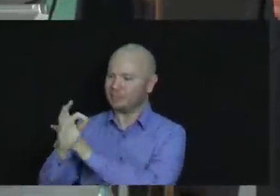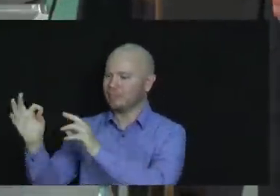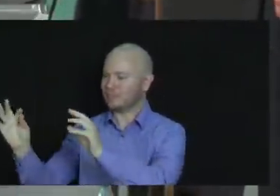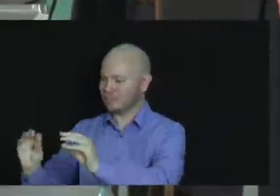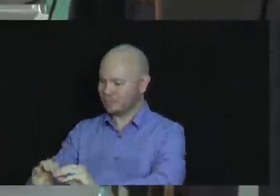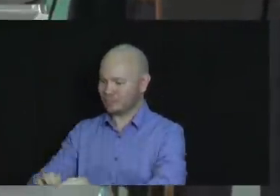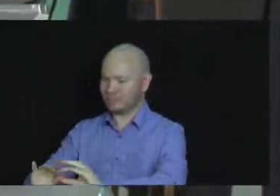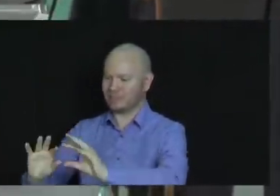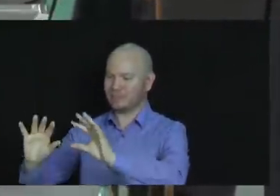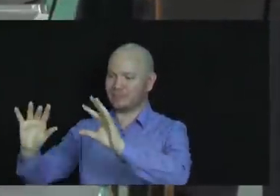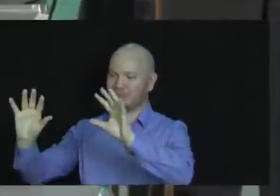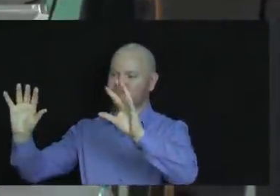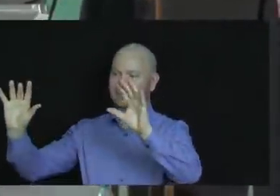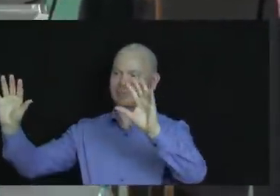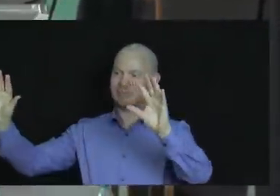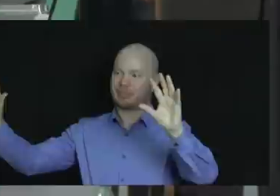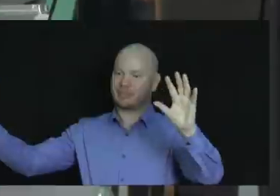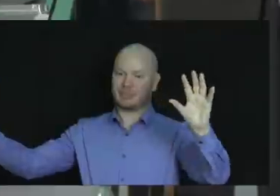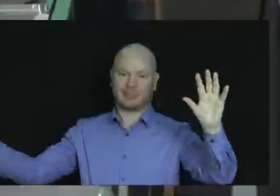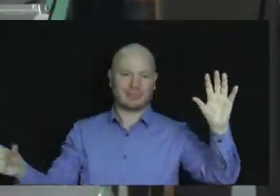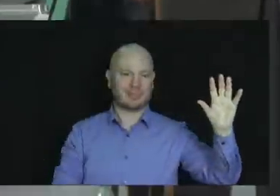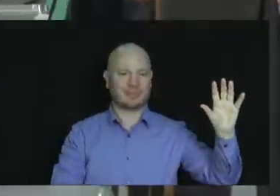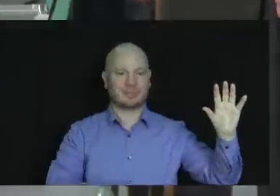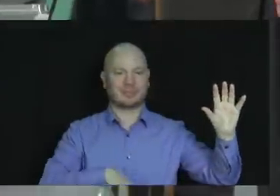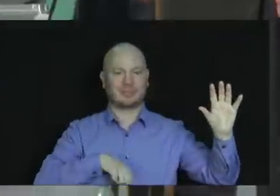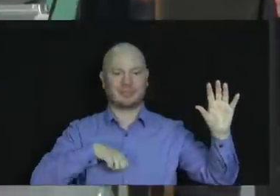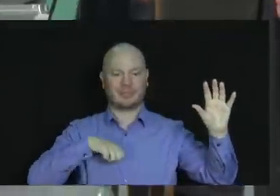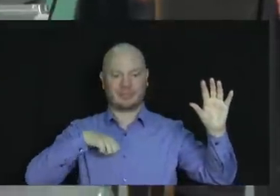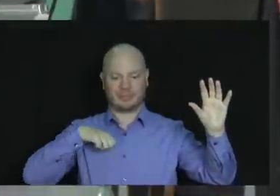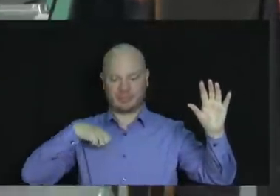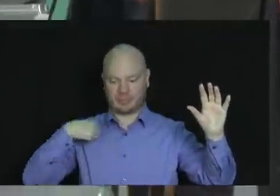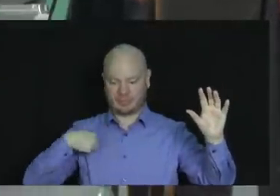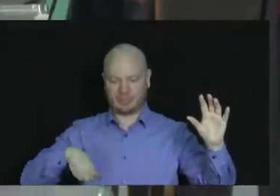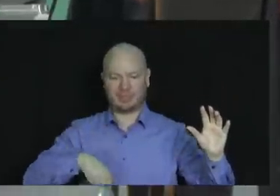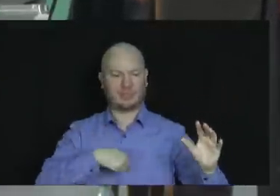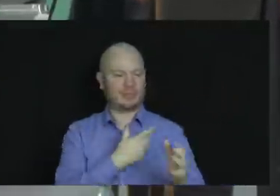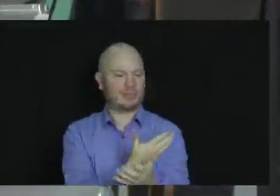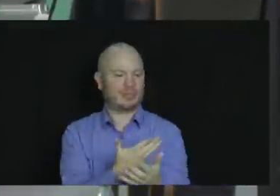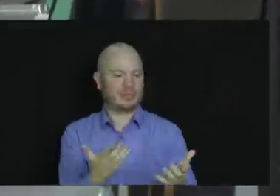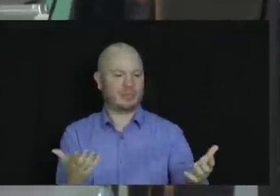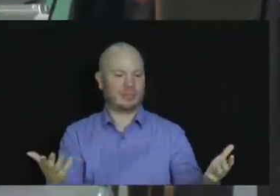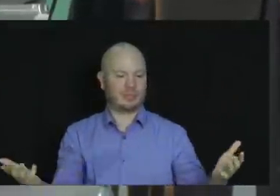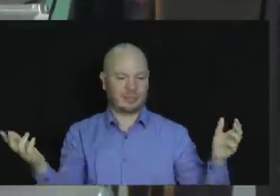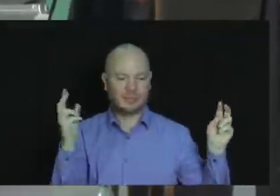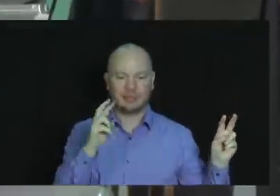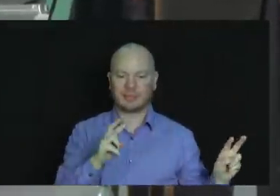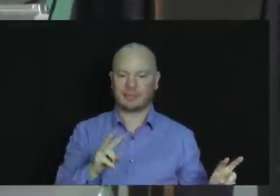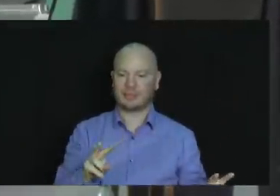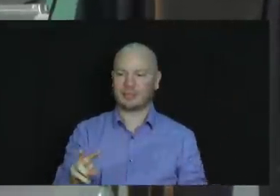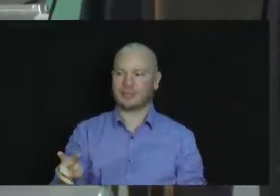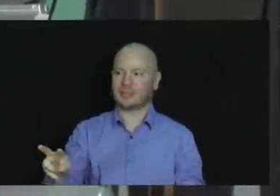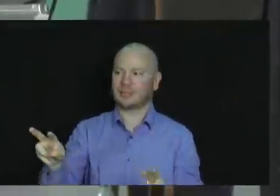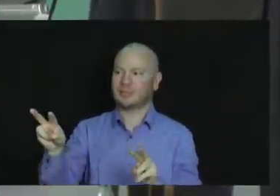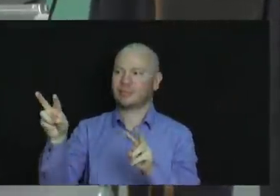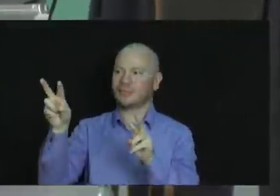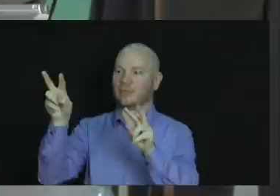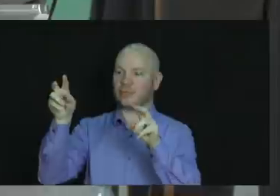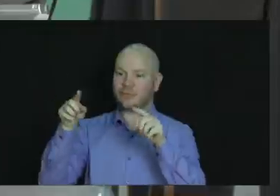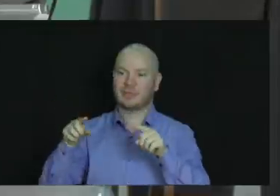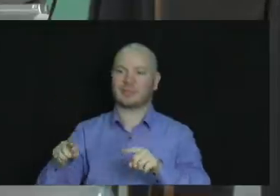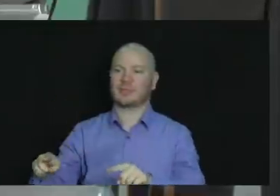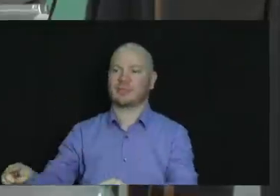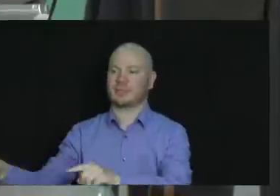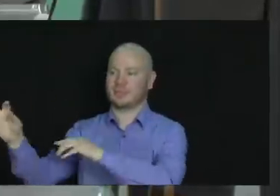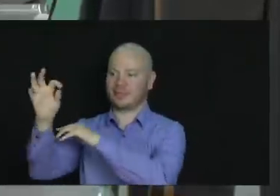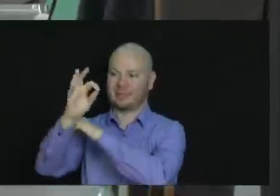early light what so proudly we hailed